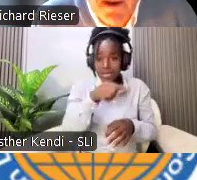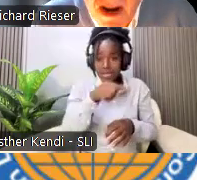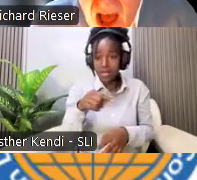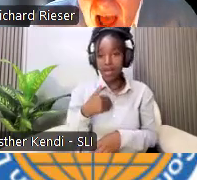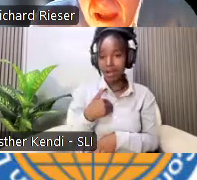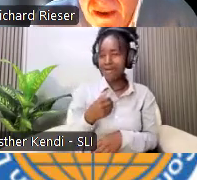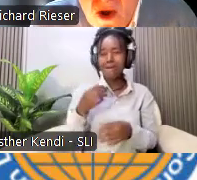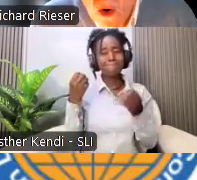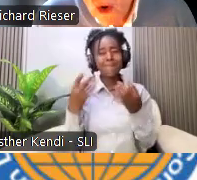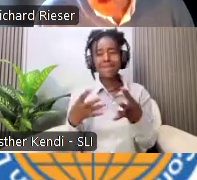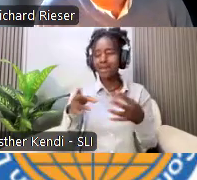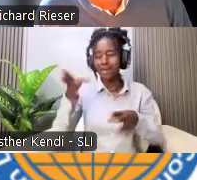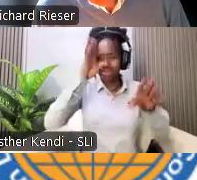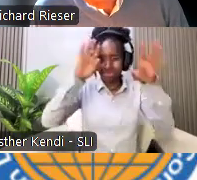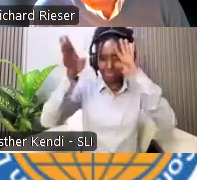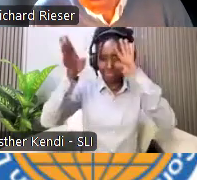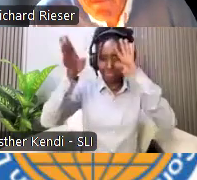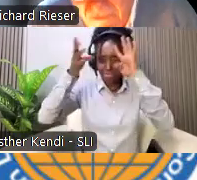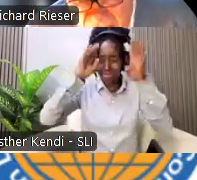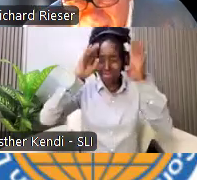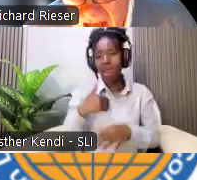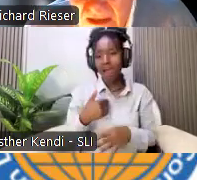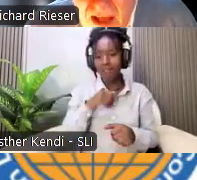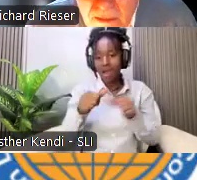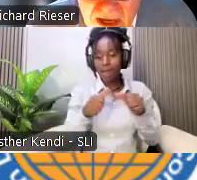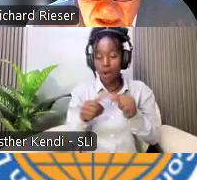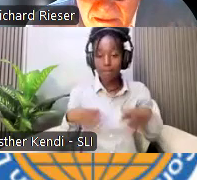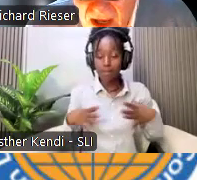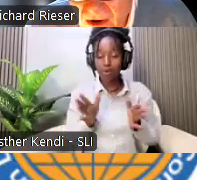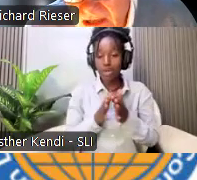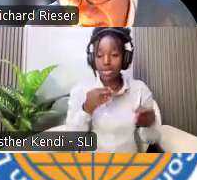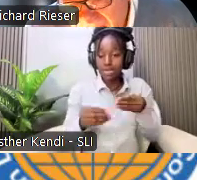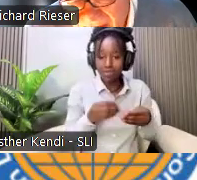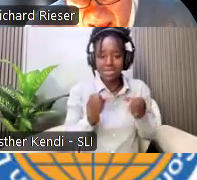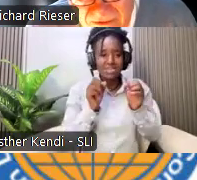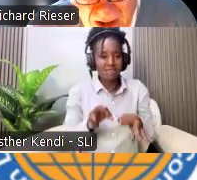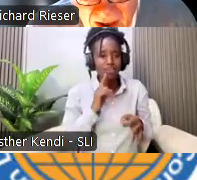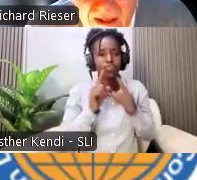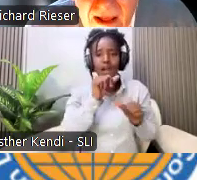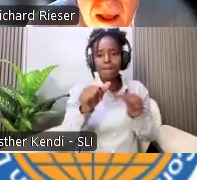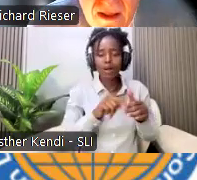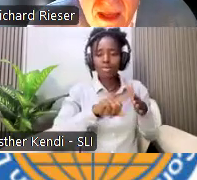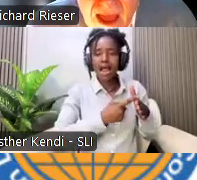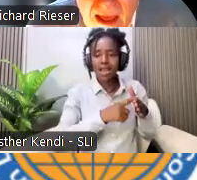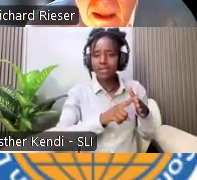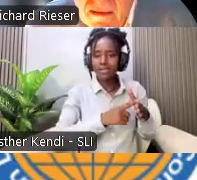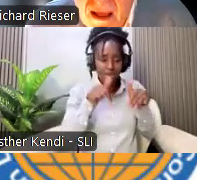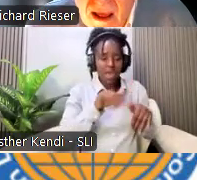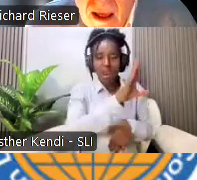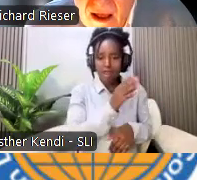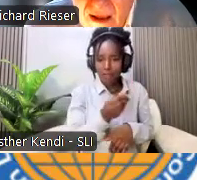is still very live. Or in the case of albinism across much of Africa,